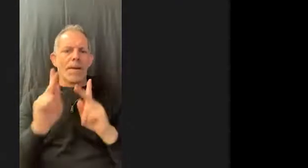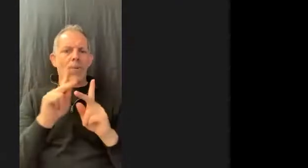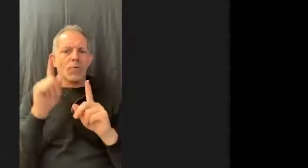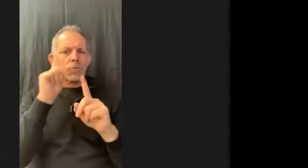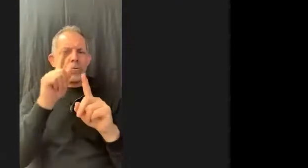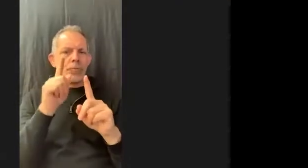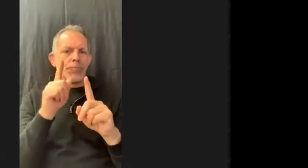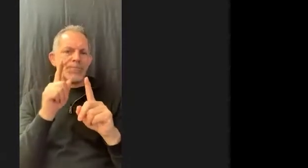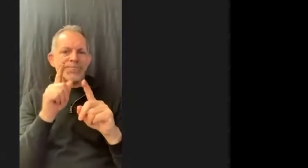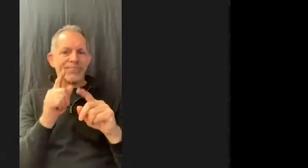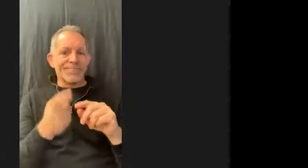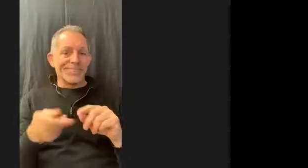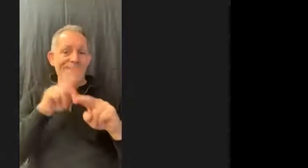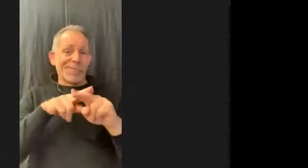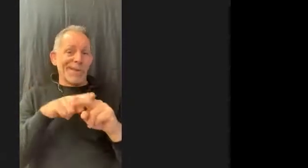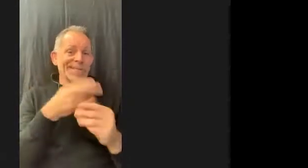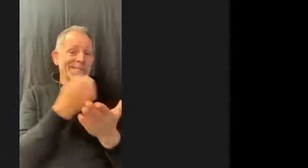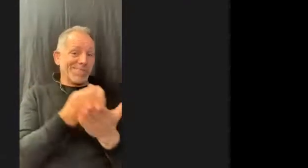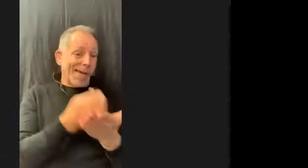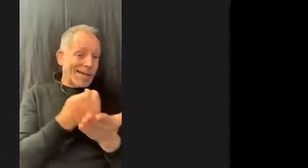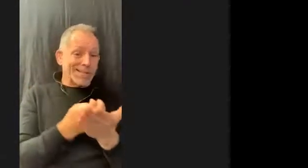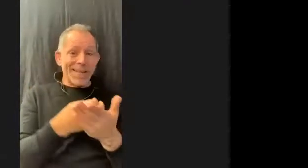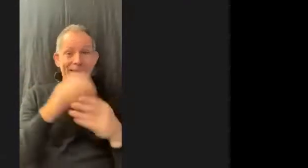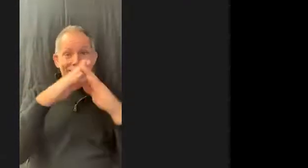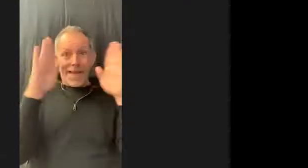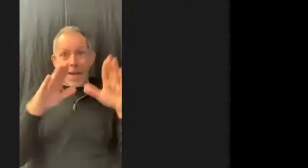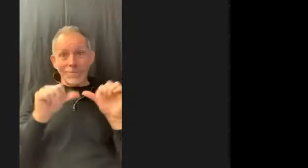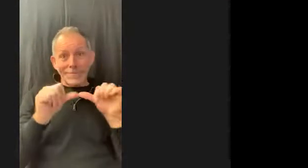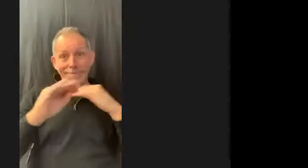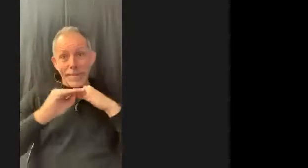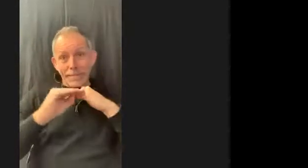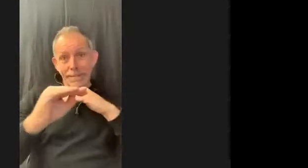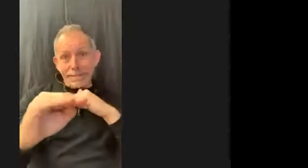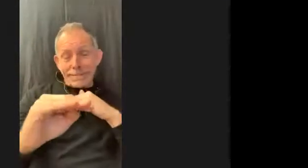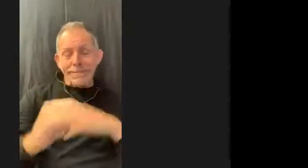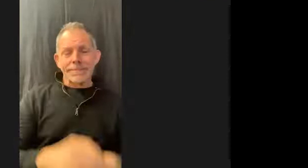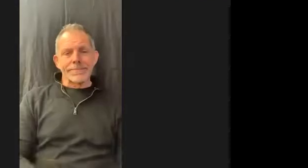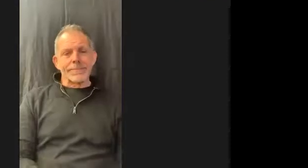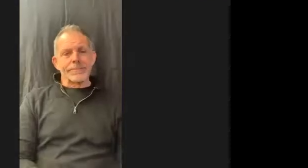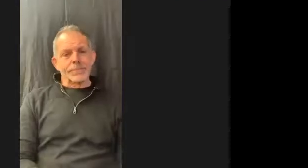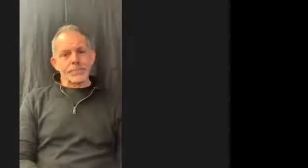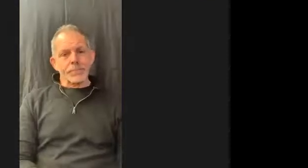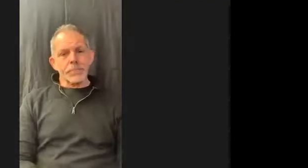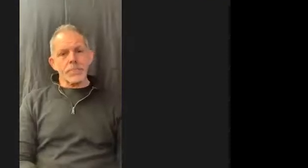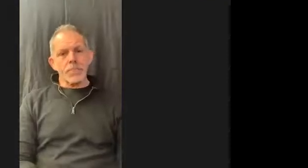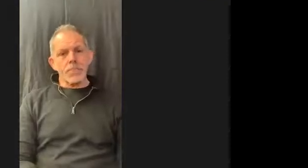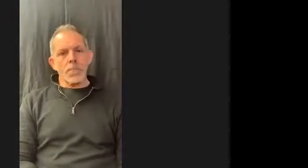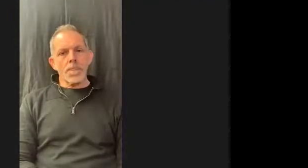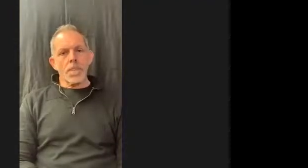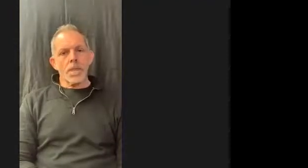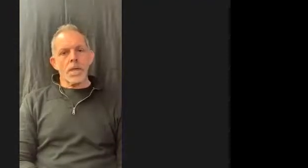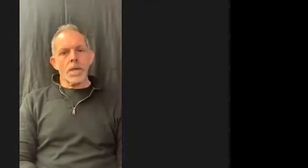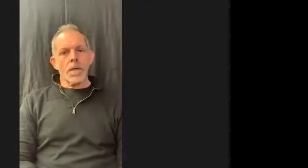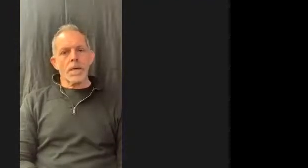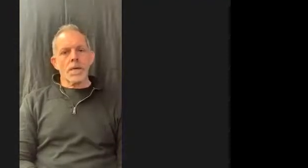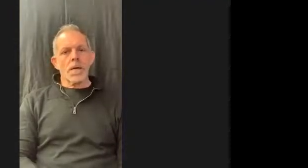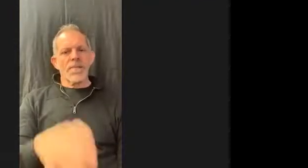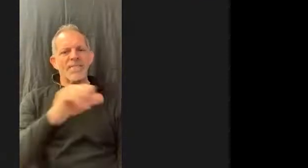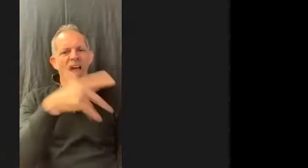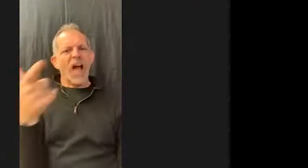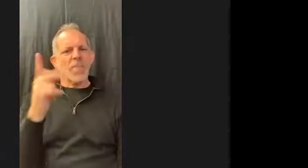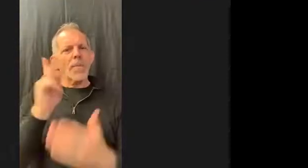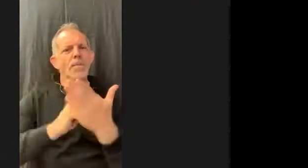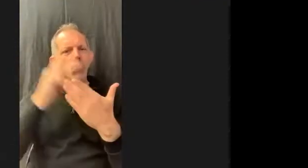families. We have a number of other vital programs we will be supporting, including resources for